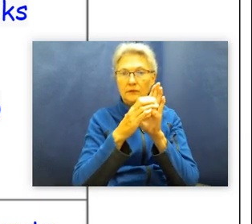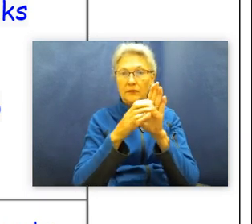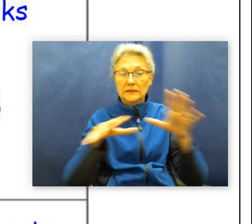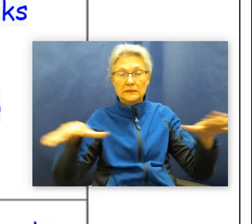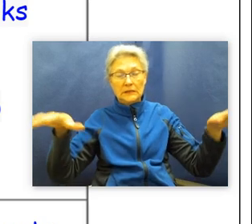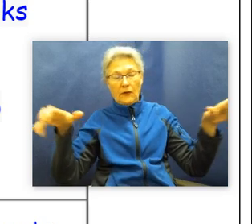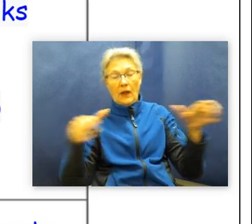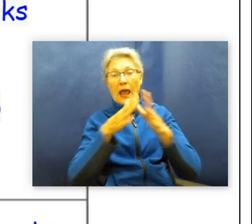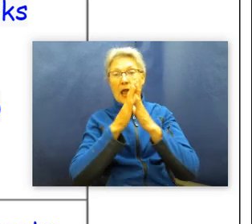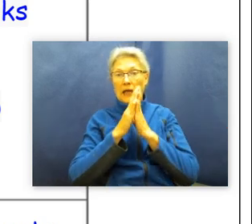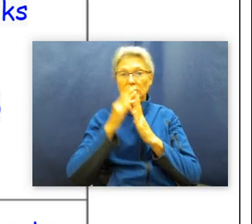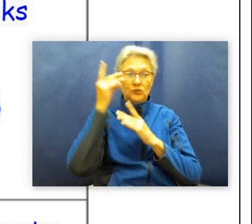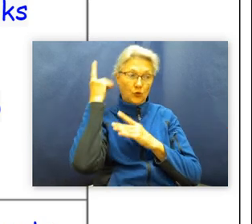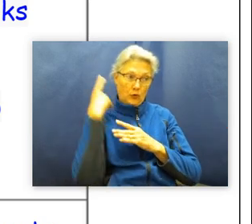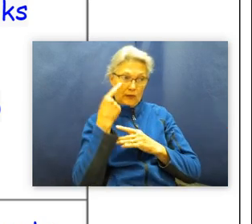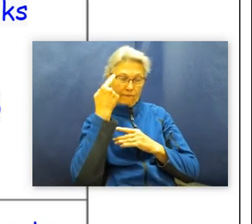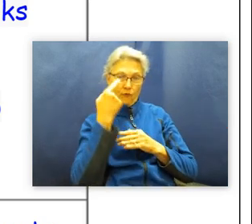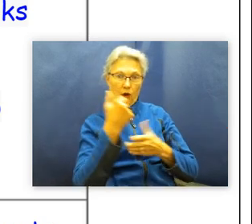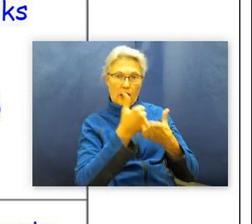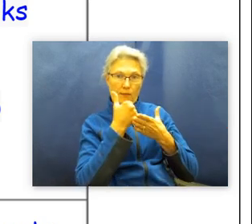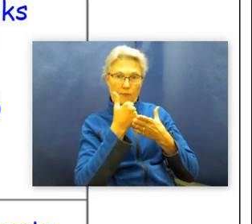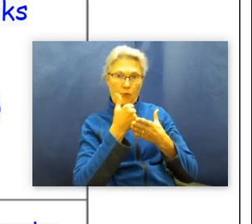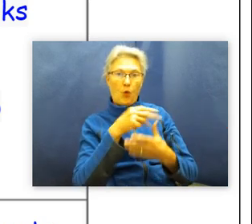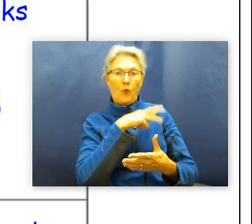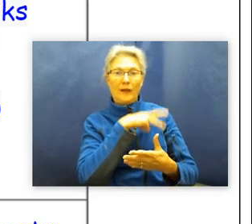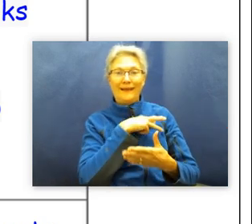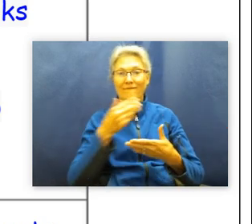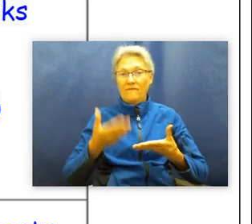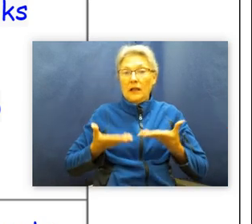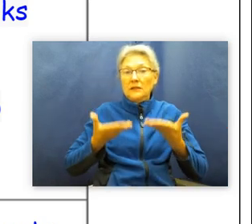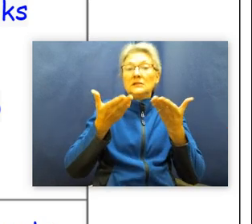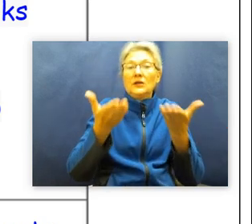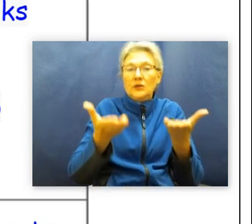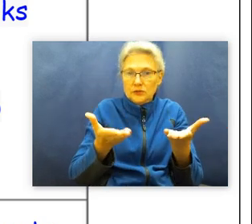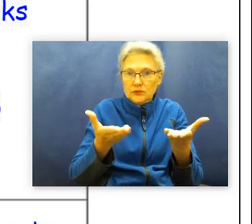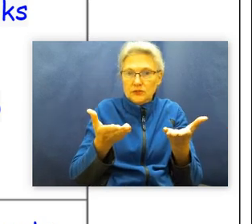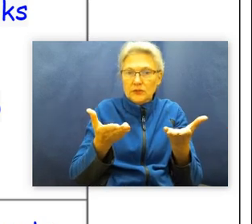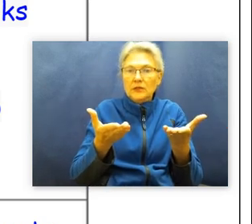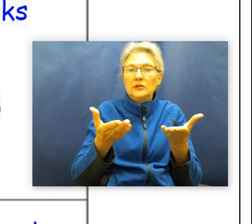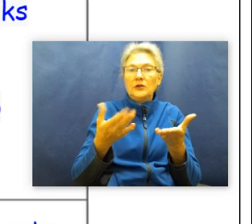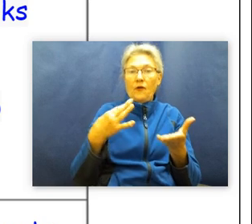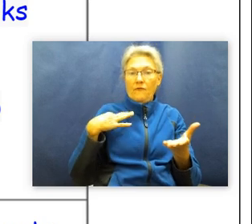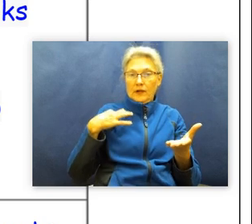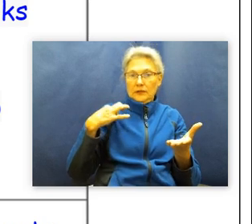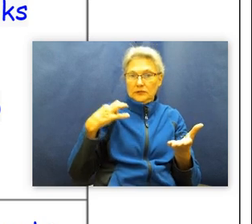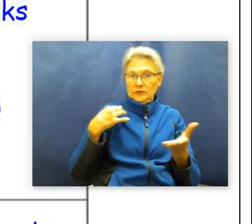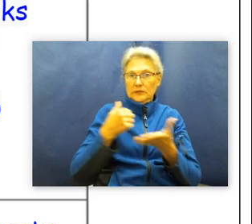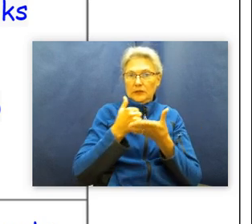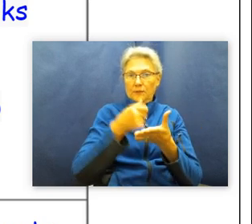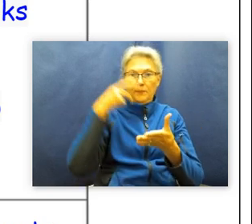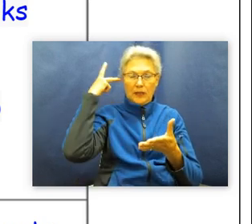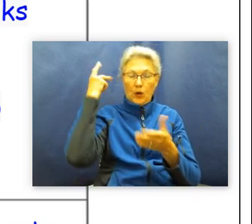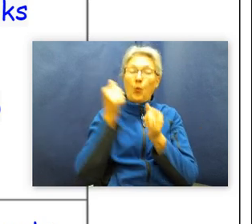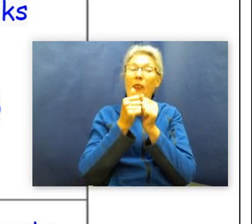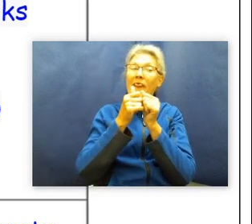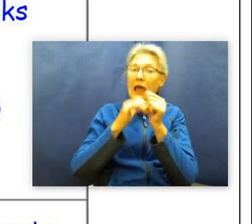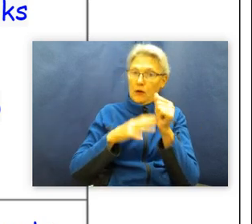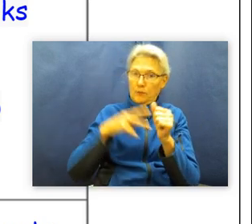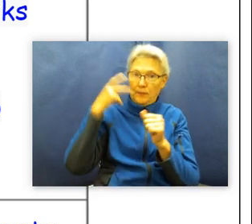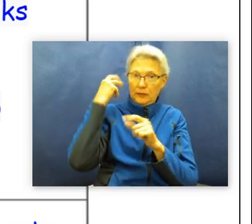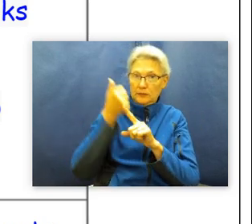Scarecrow asks Dorothy for help, while Wendy volunteers to help Peter without his asking. Then, the